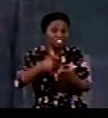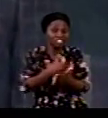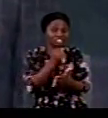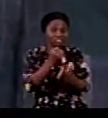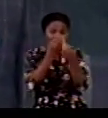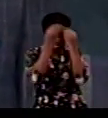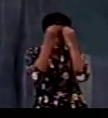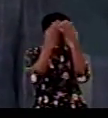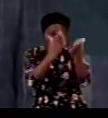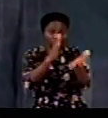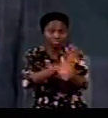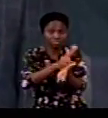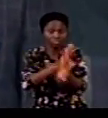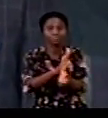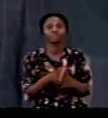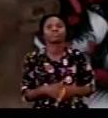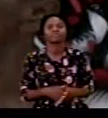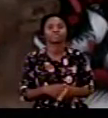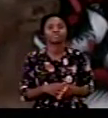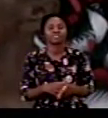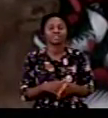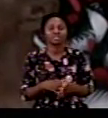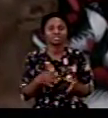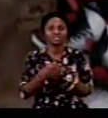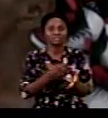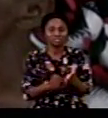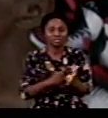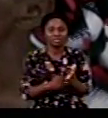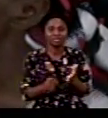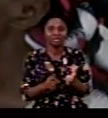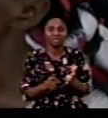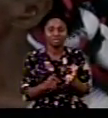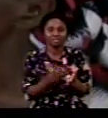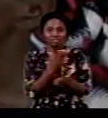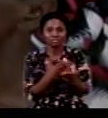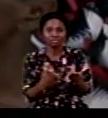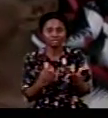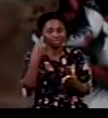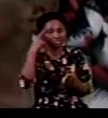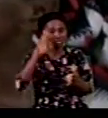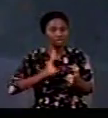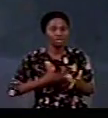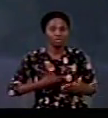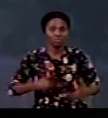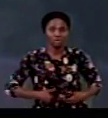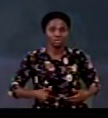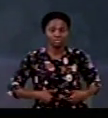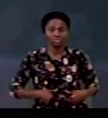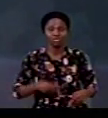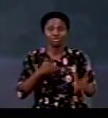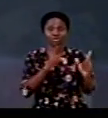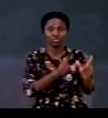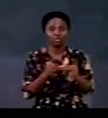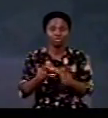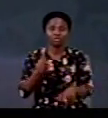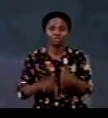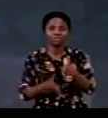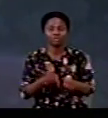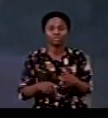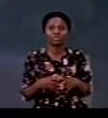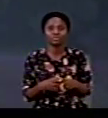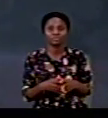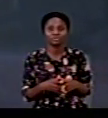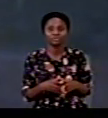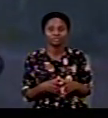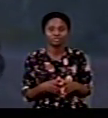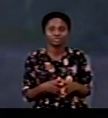say, virginity not for sale. And you take a cue from that. There's some good things in